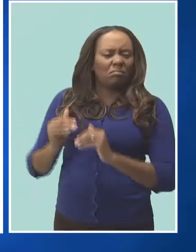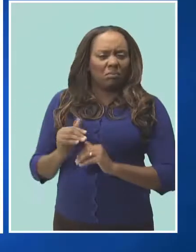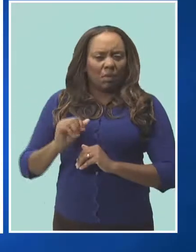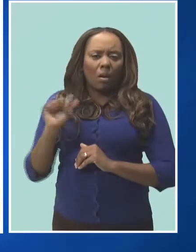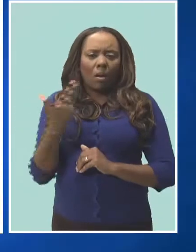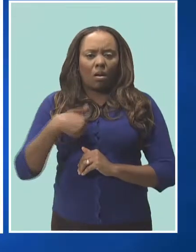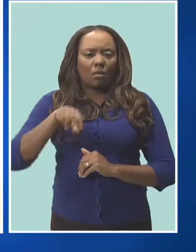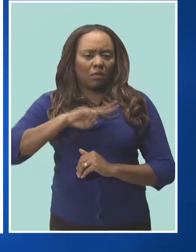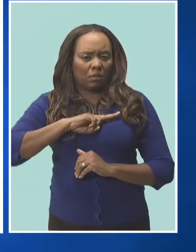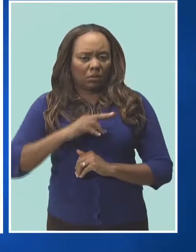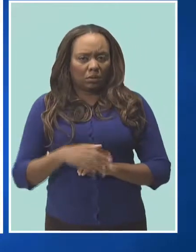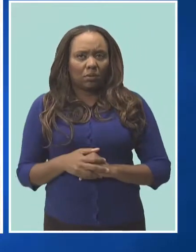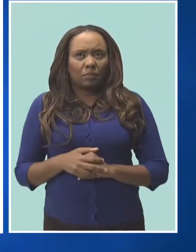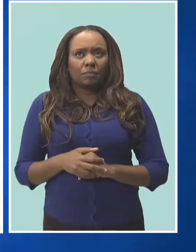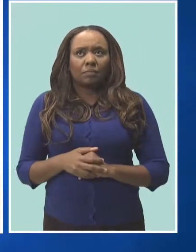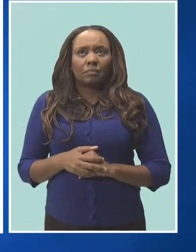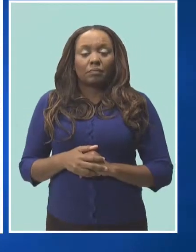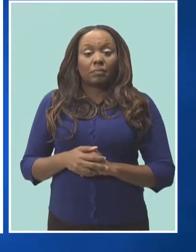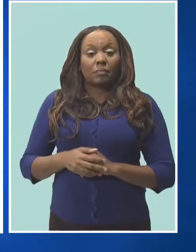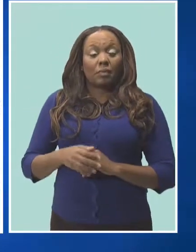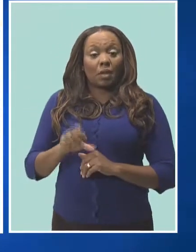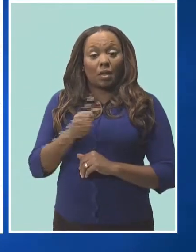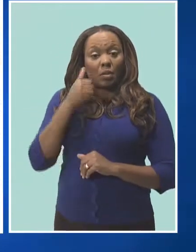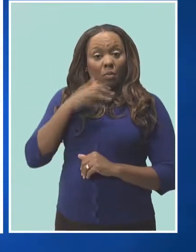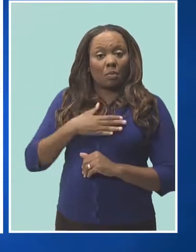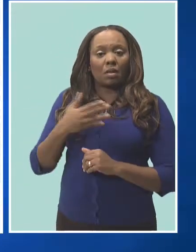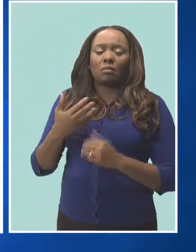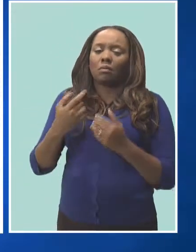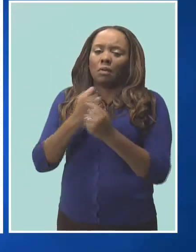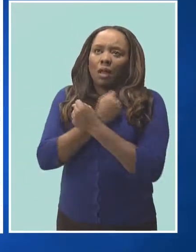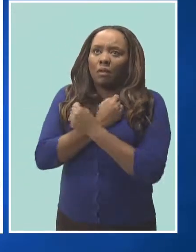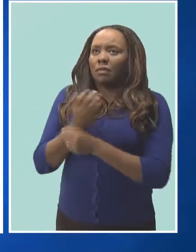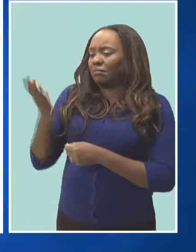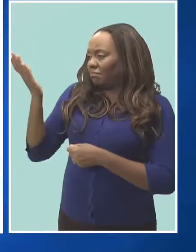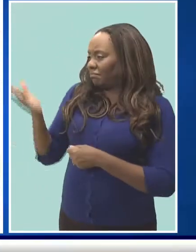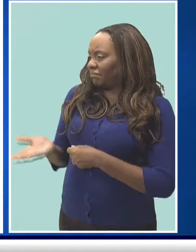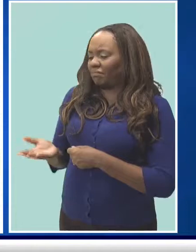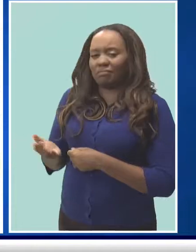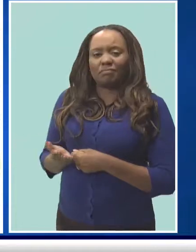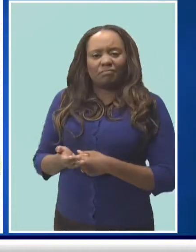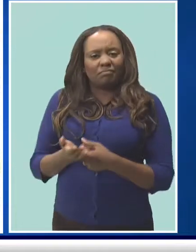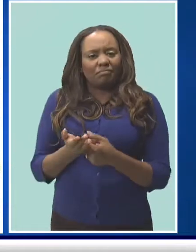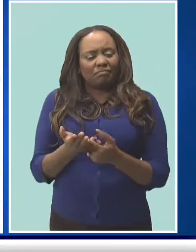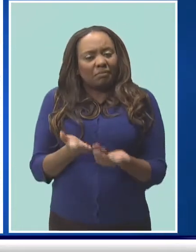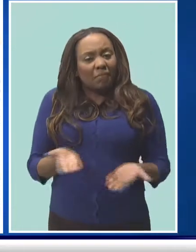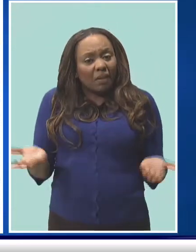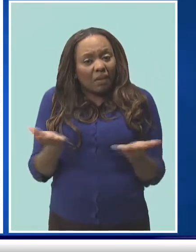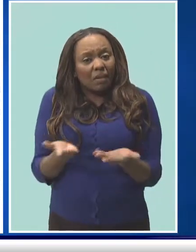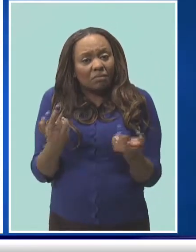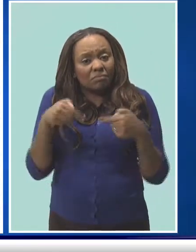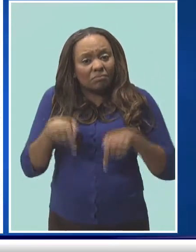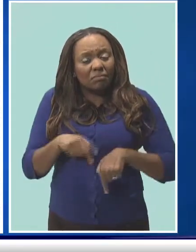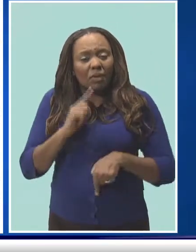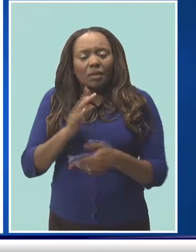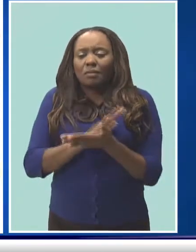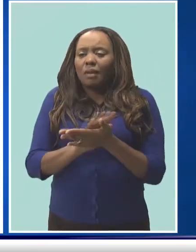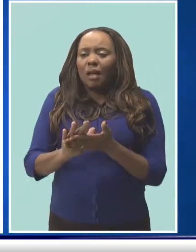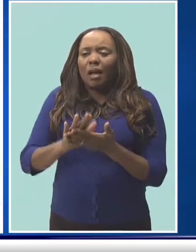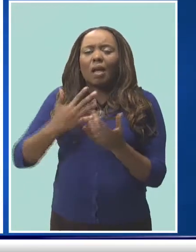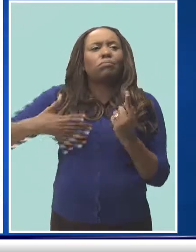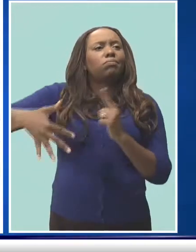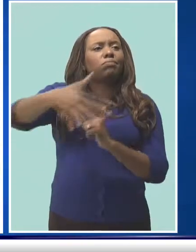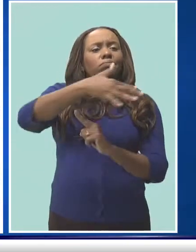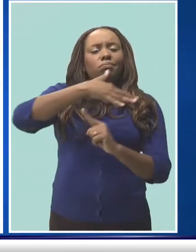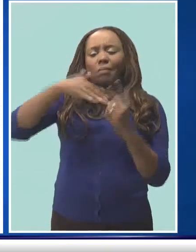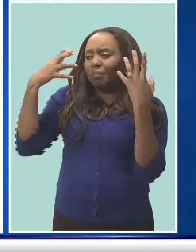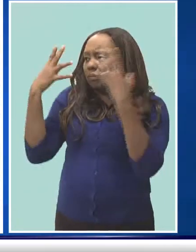Vendor Juanita Evelyn loves the move. Deal with them, but down here it's really nice and the atmosphere is lovely,